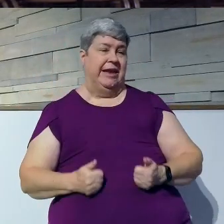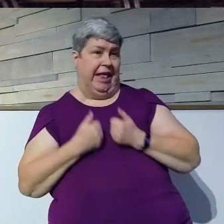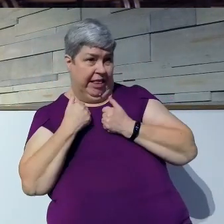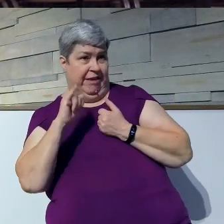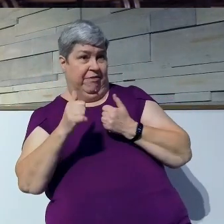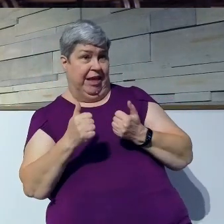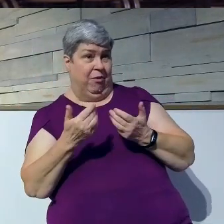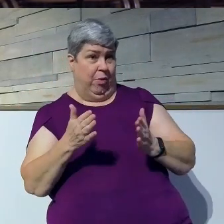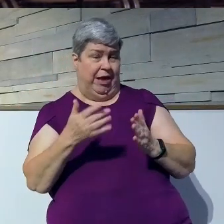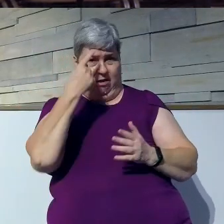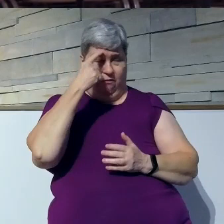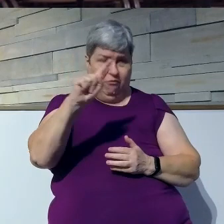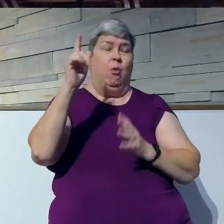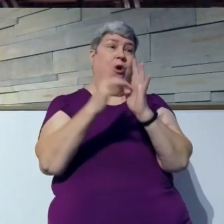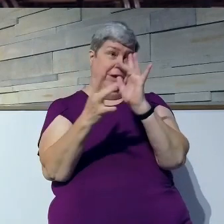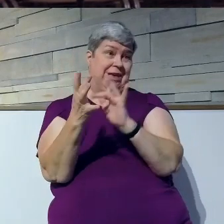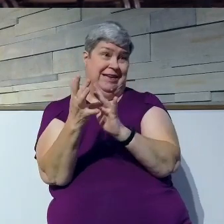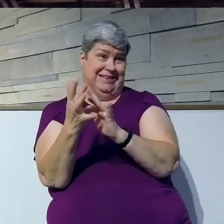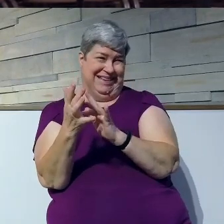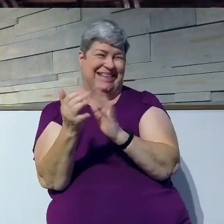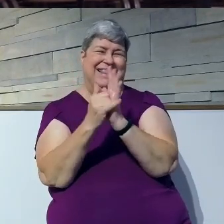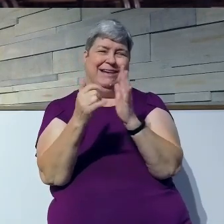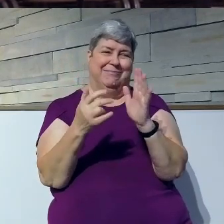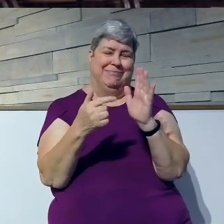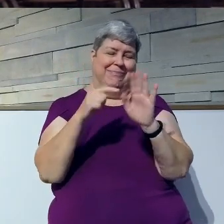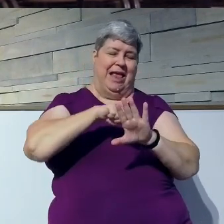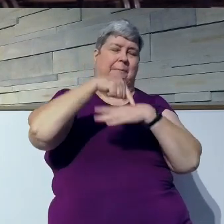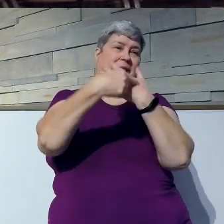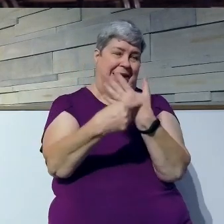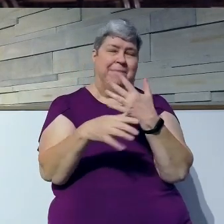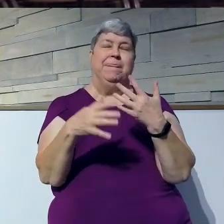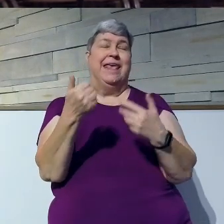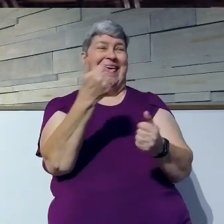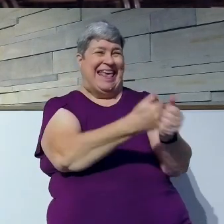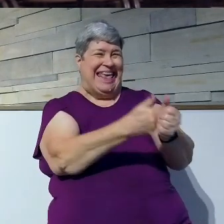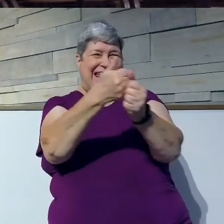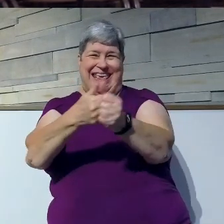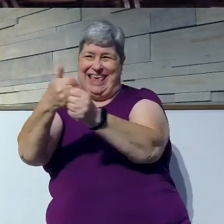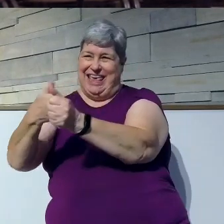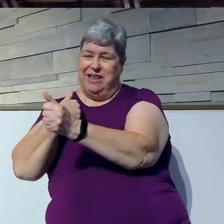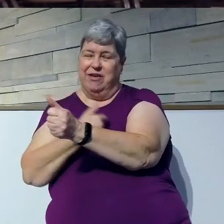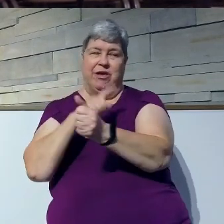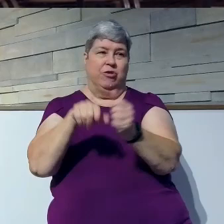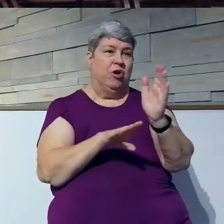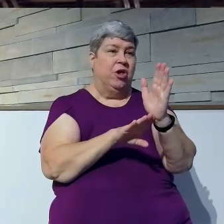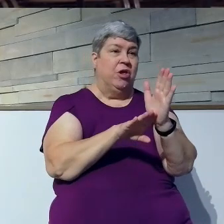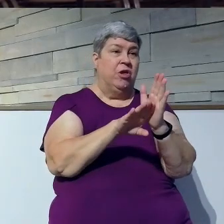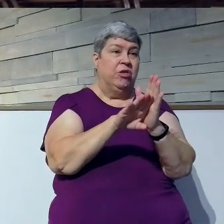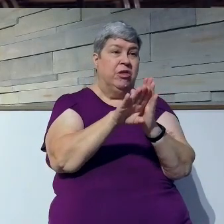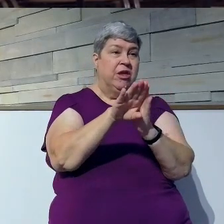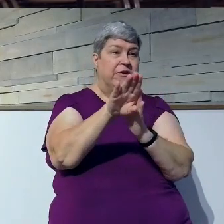this life for Jesus. That's implied in that phrase. This means that each one of us are supposed to develop